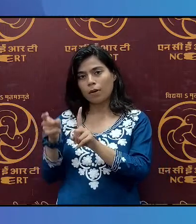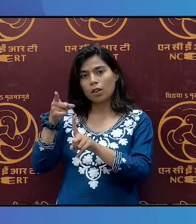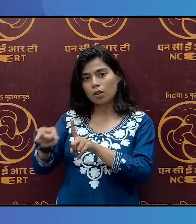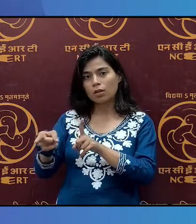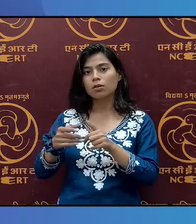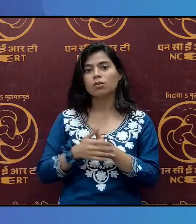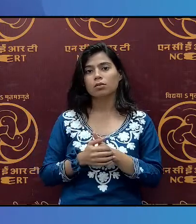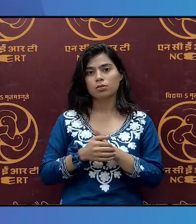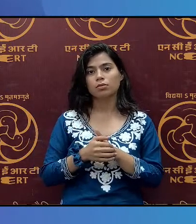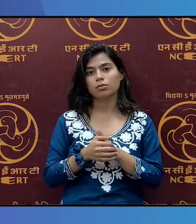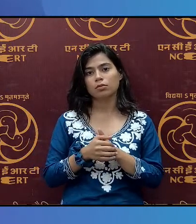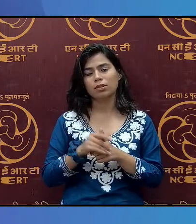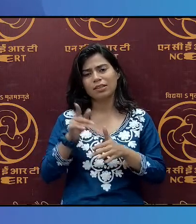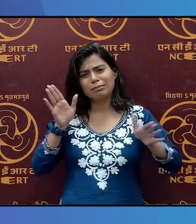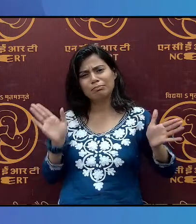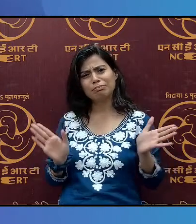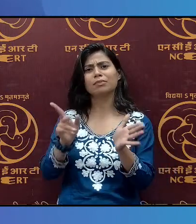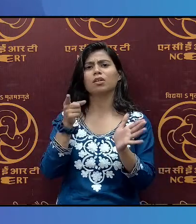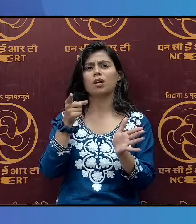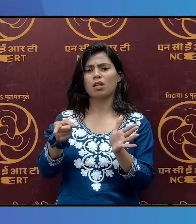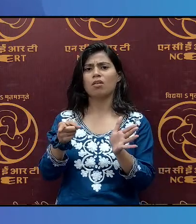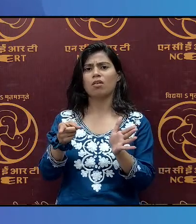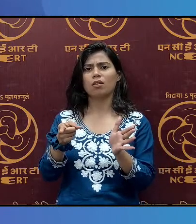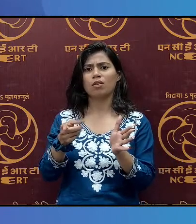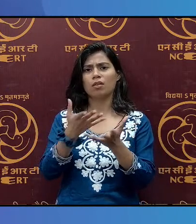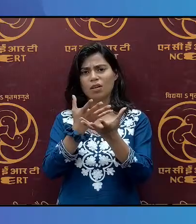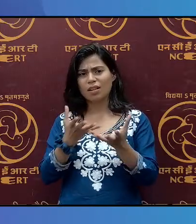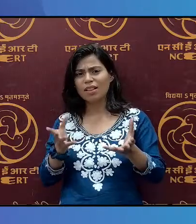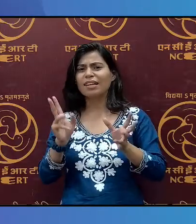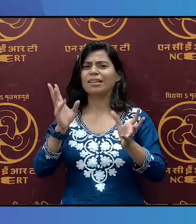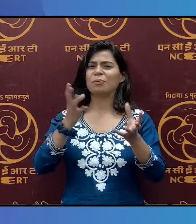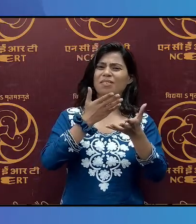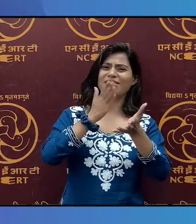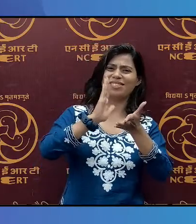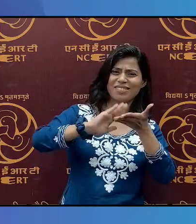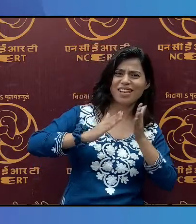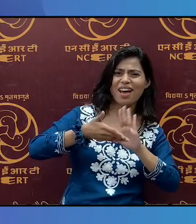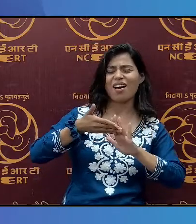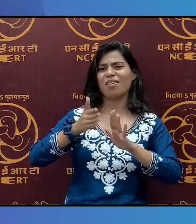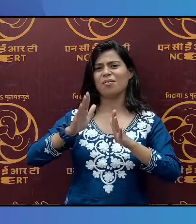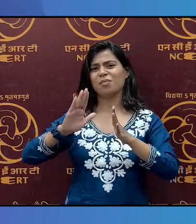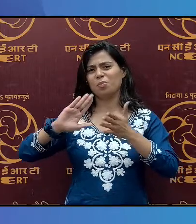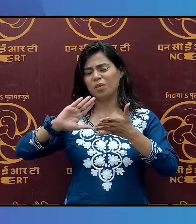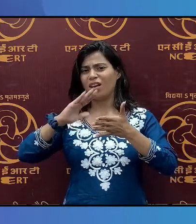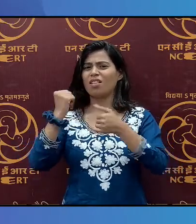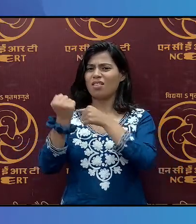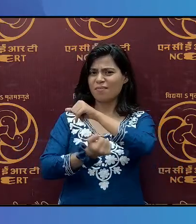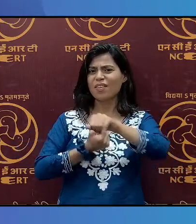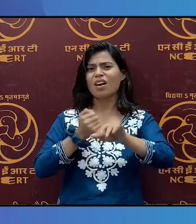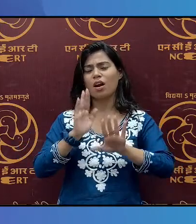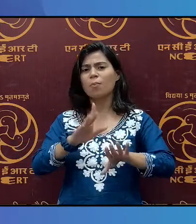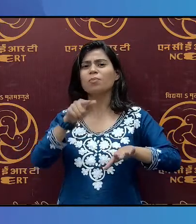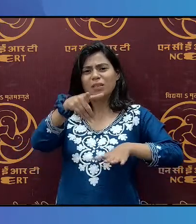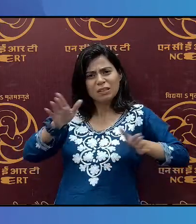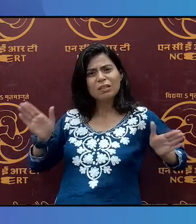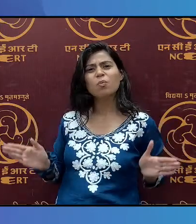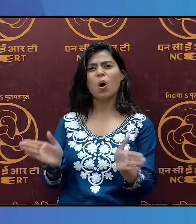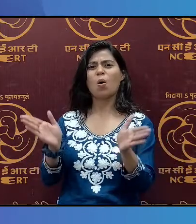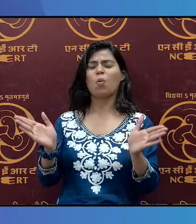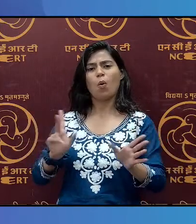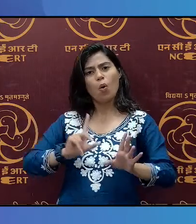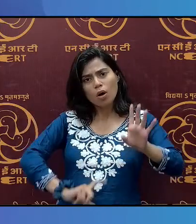him going when the material gets difficult or tedious. And it also boosts